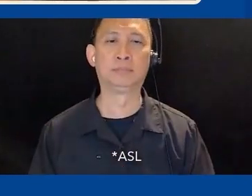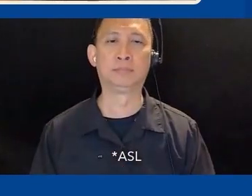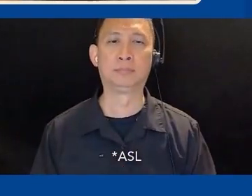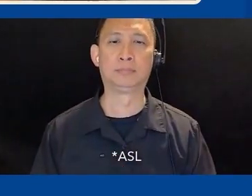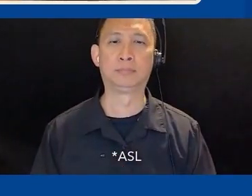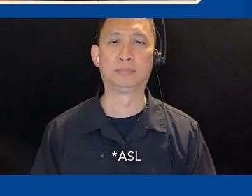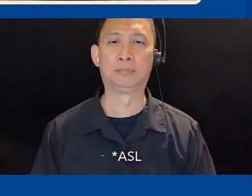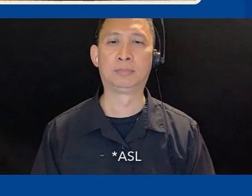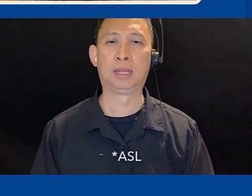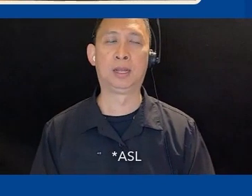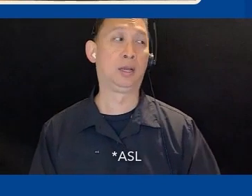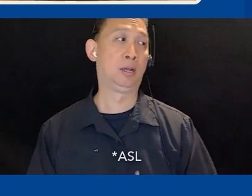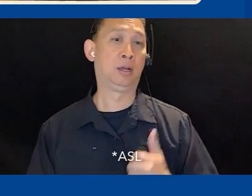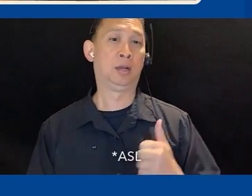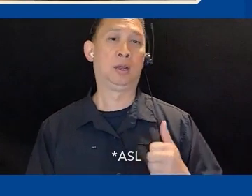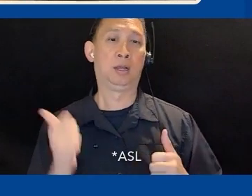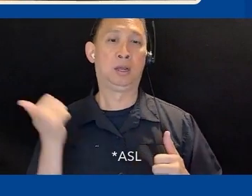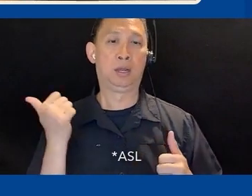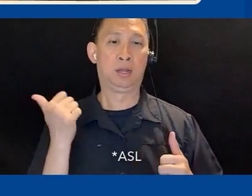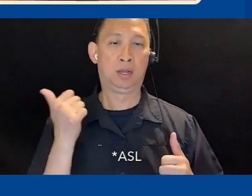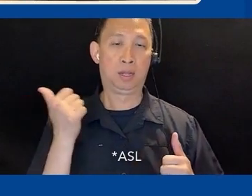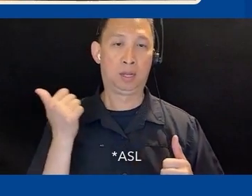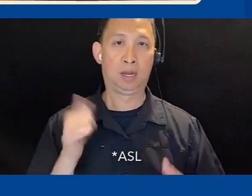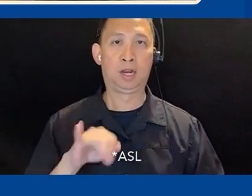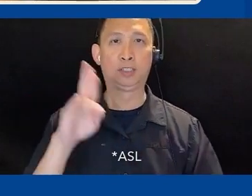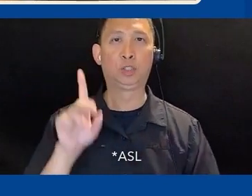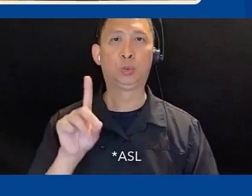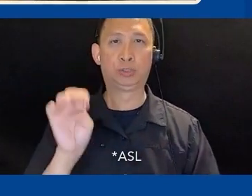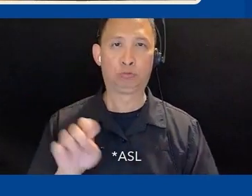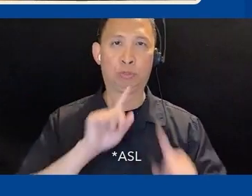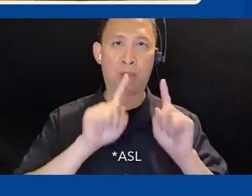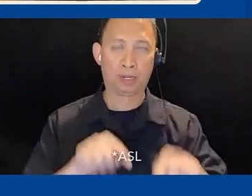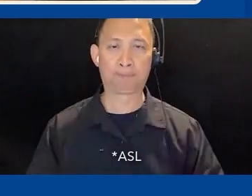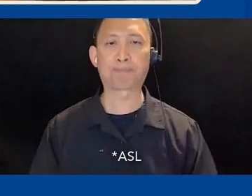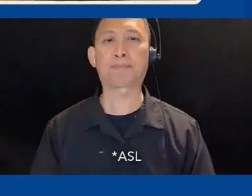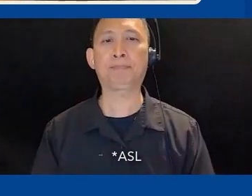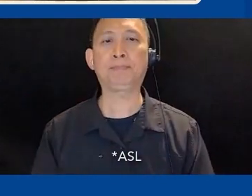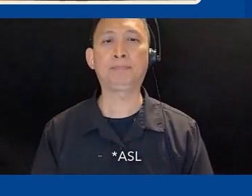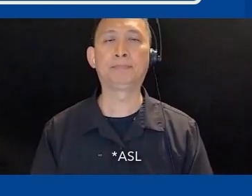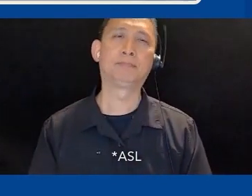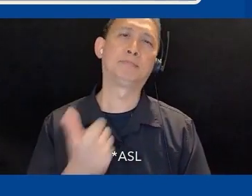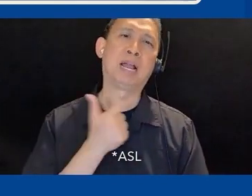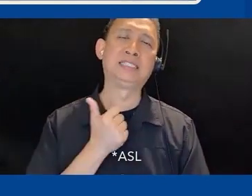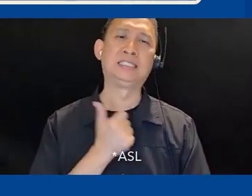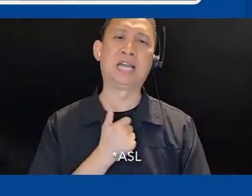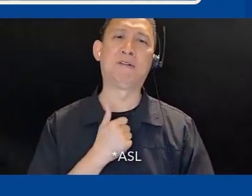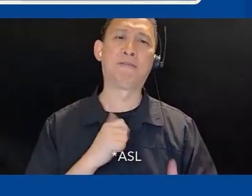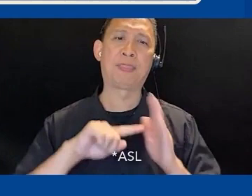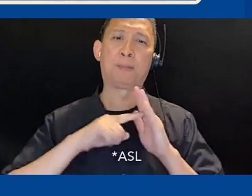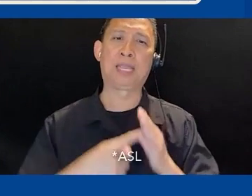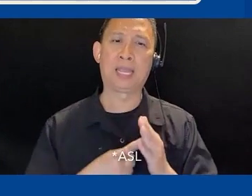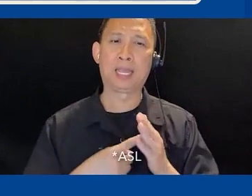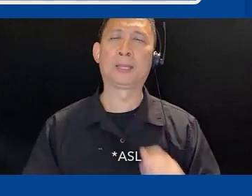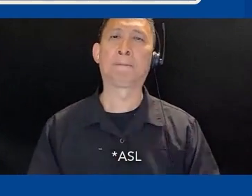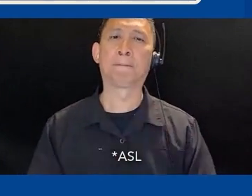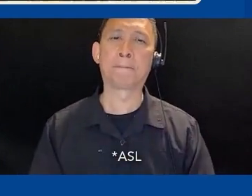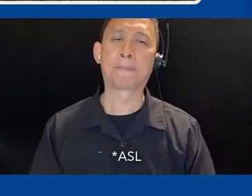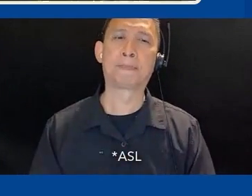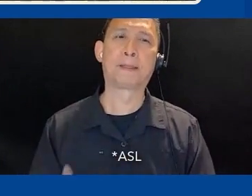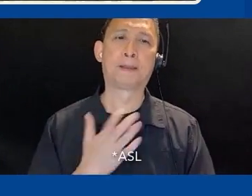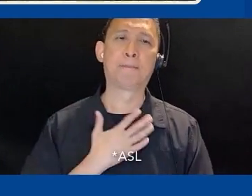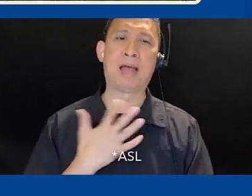Yeah, this is Jude. I think initially the feeling that I